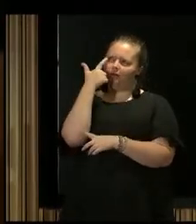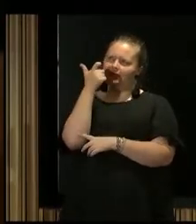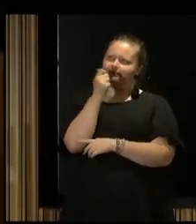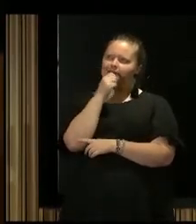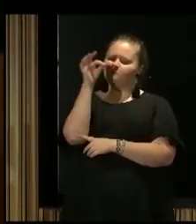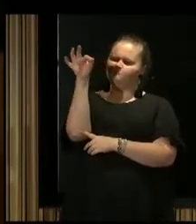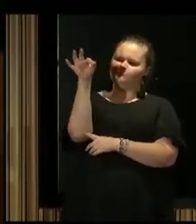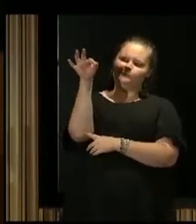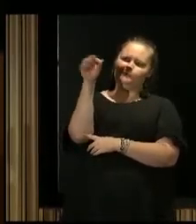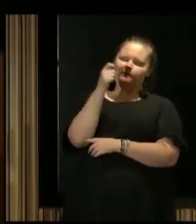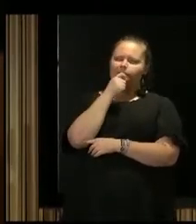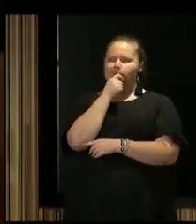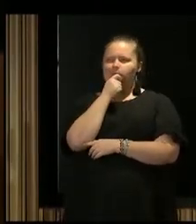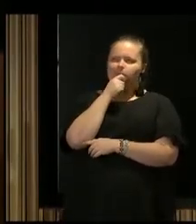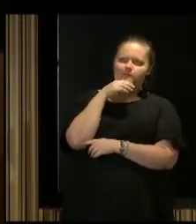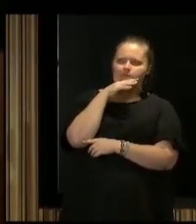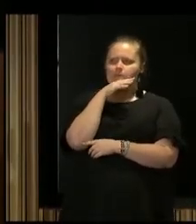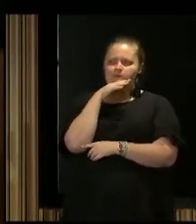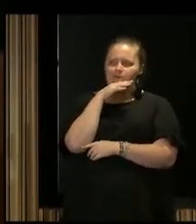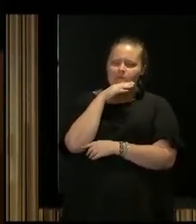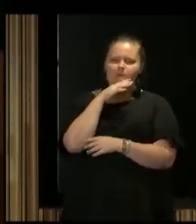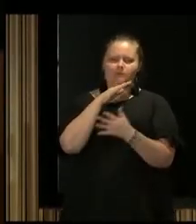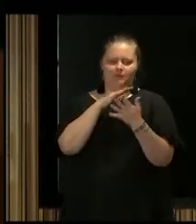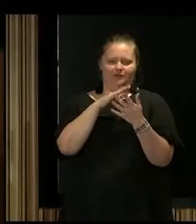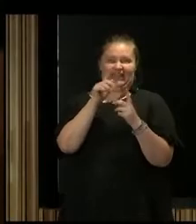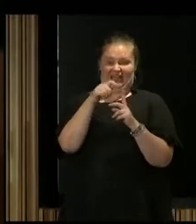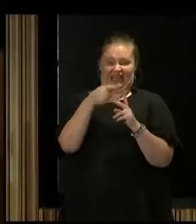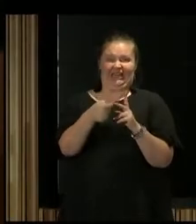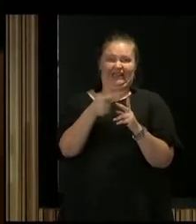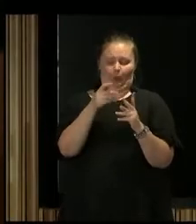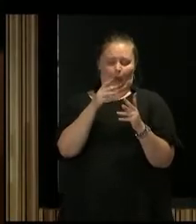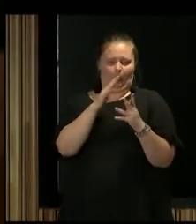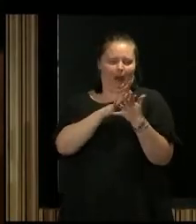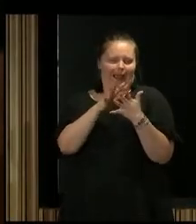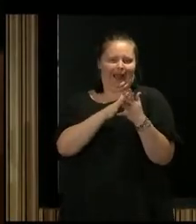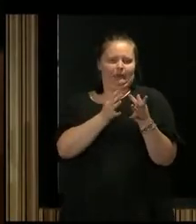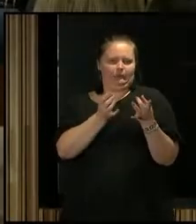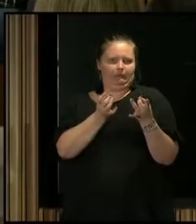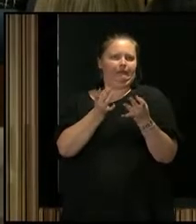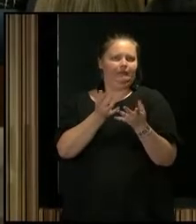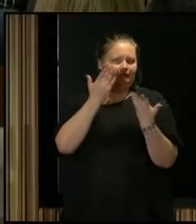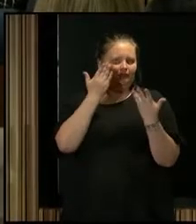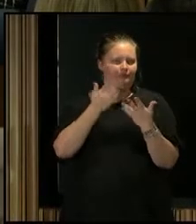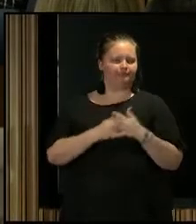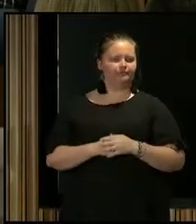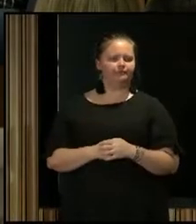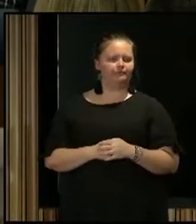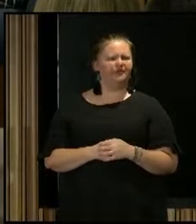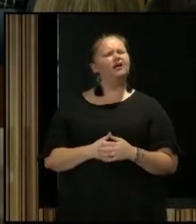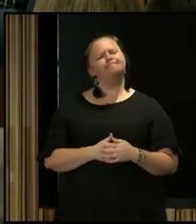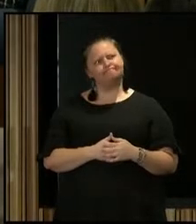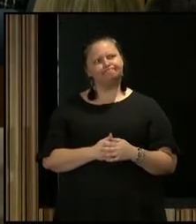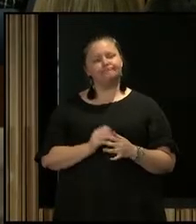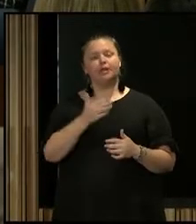are a little wary of trying or don't know where to go or where to start? I think it's such a nice